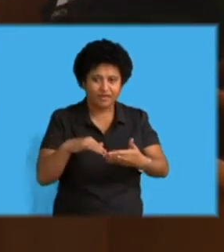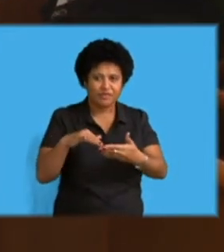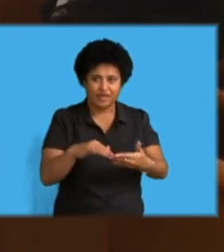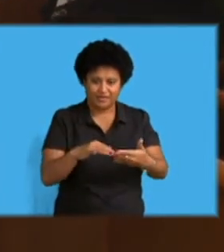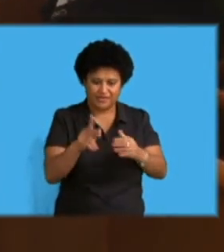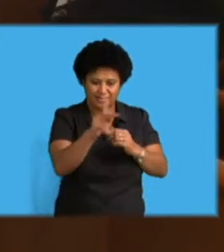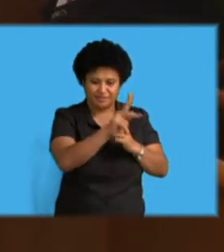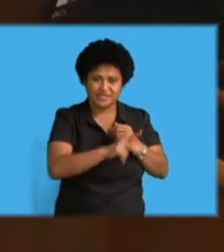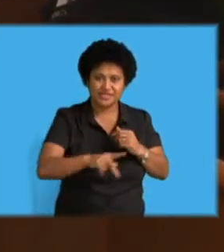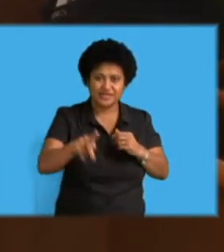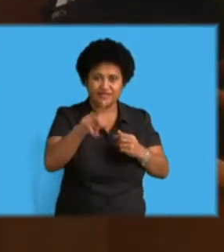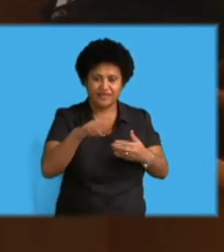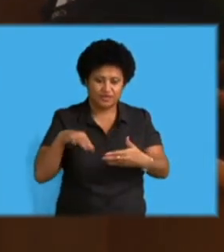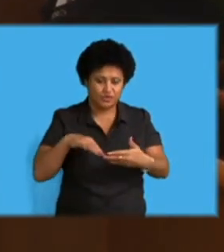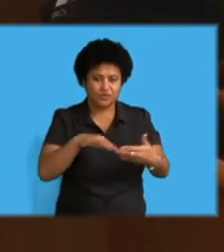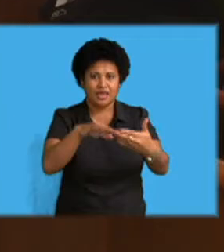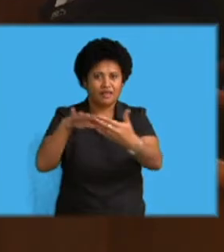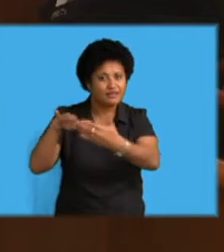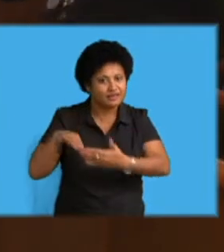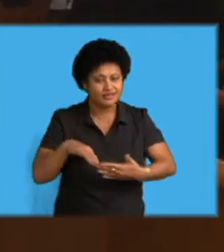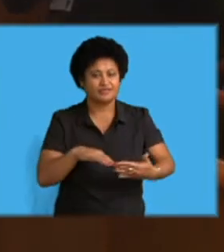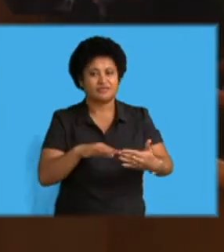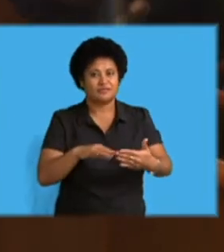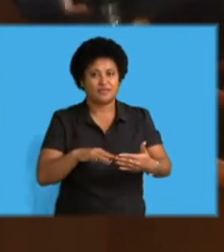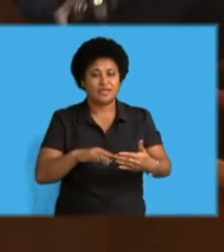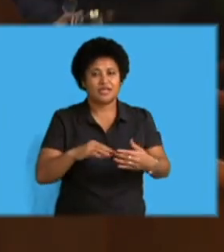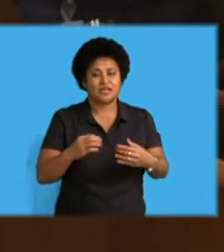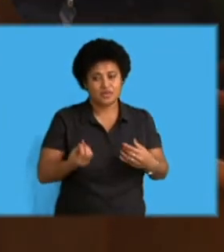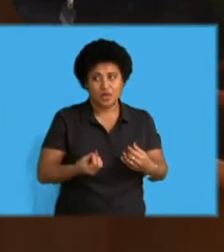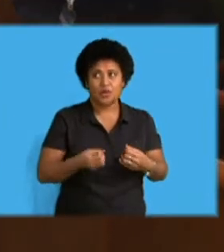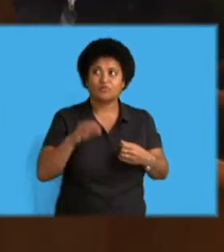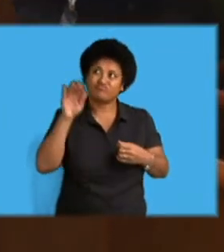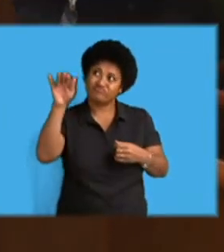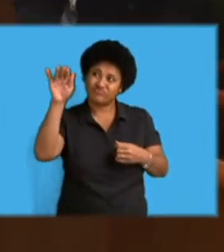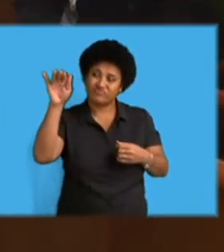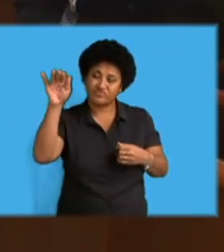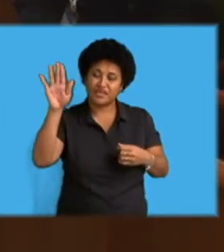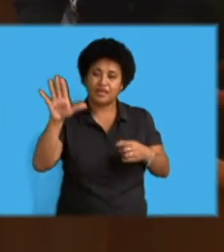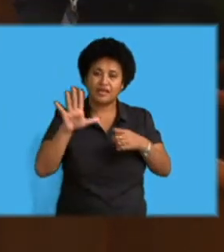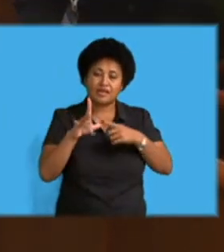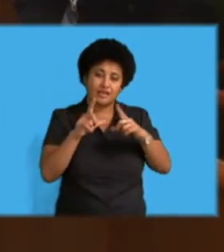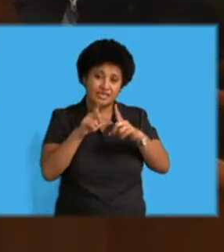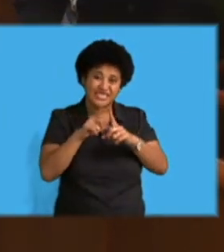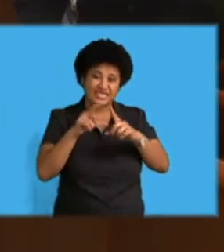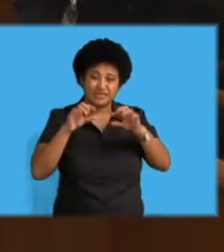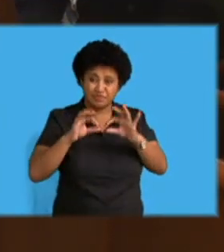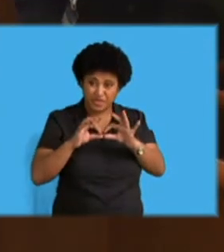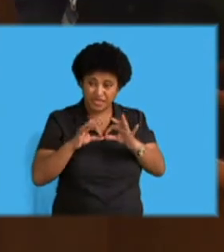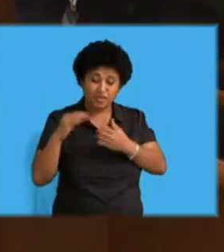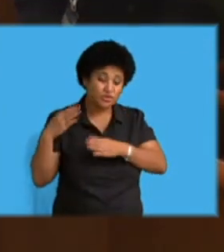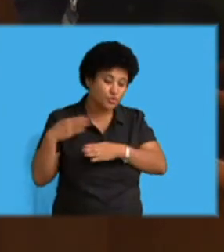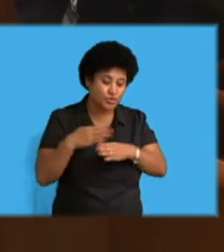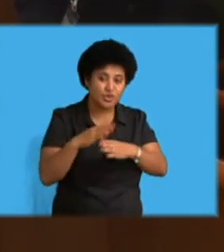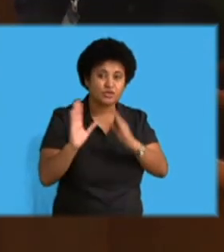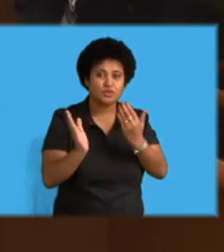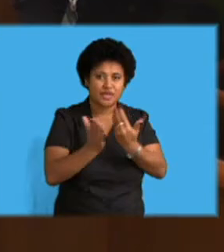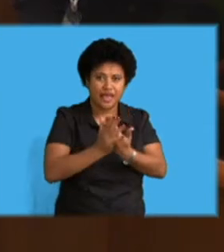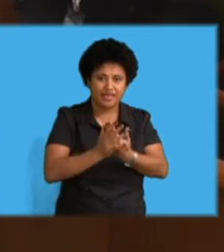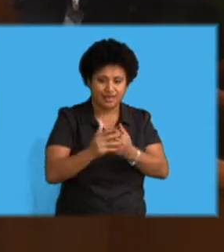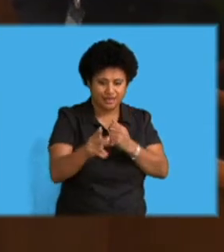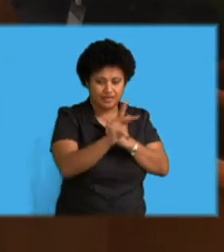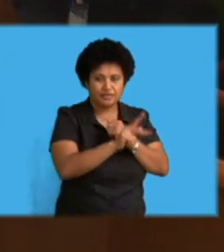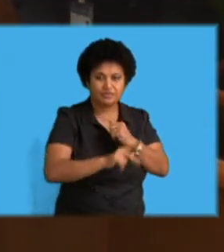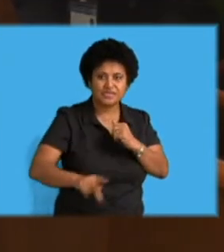region. The PDMC urged the ADB to work with relevant development partners in the region to coherently coordinate this initiative